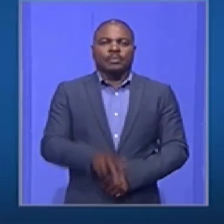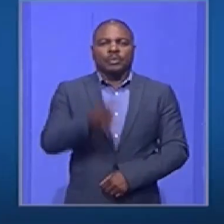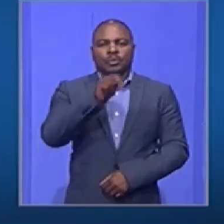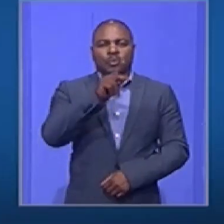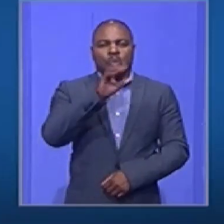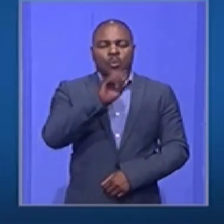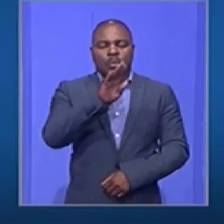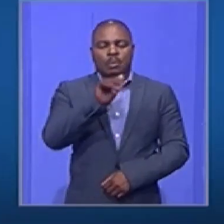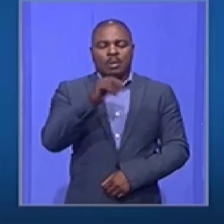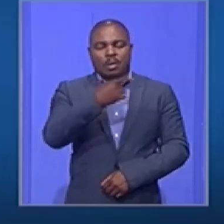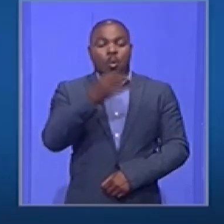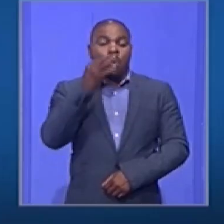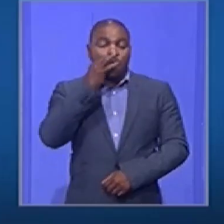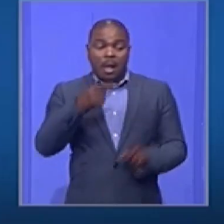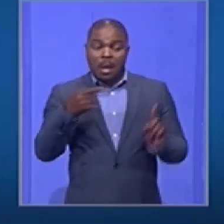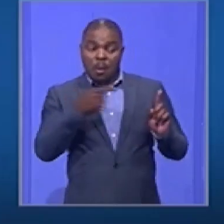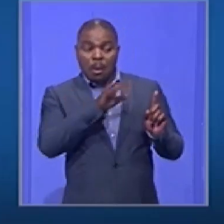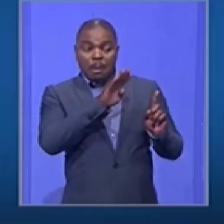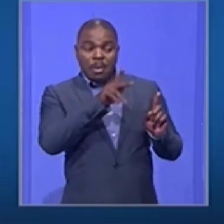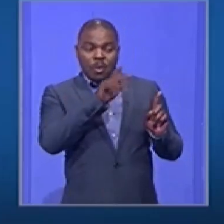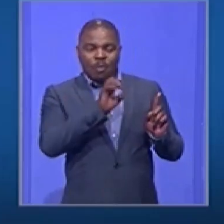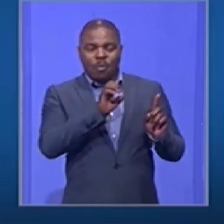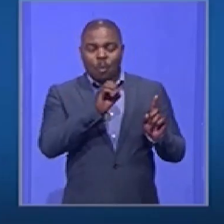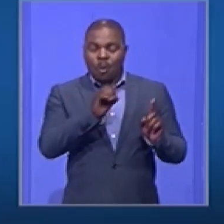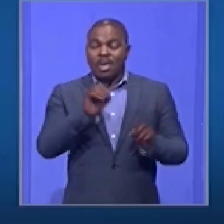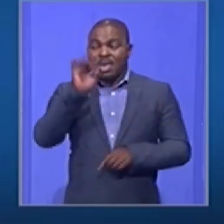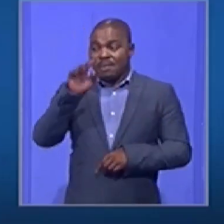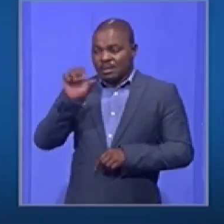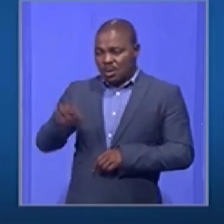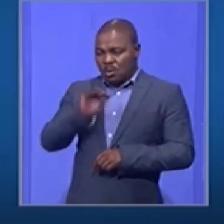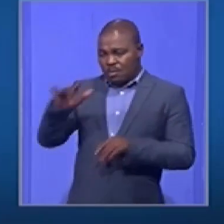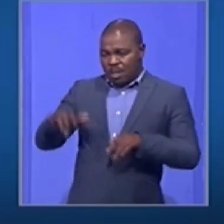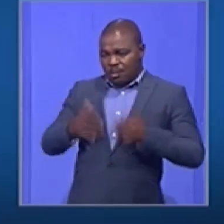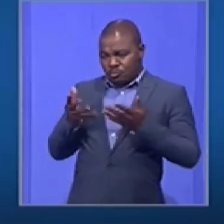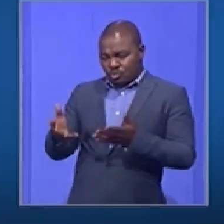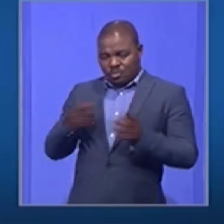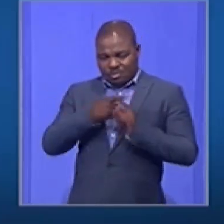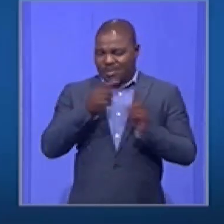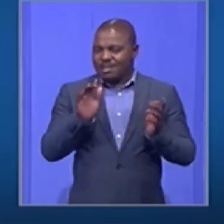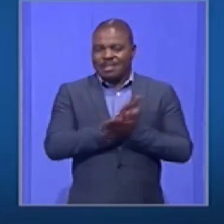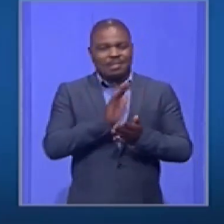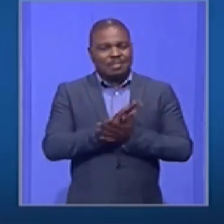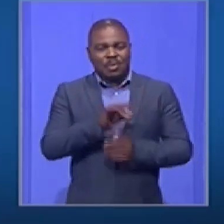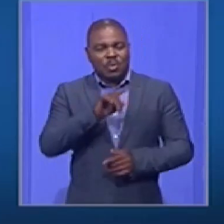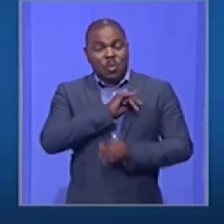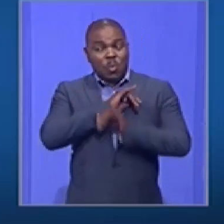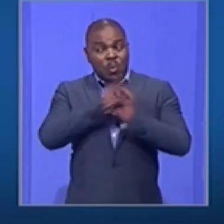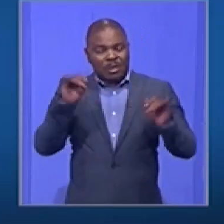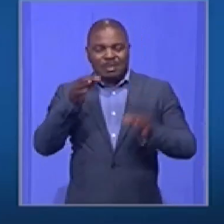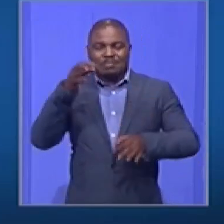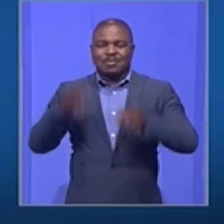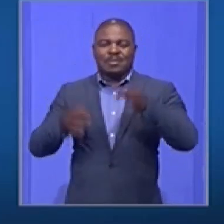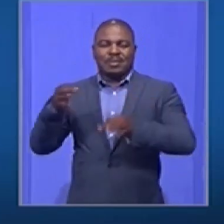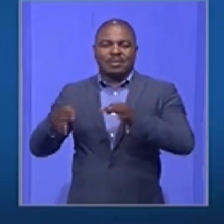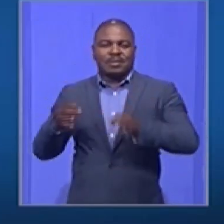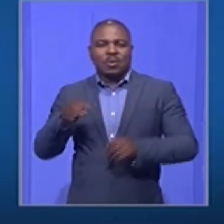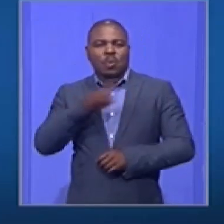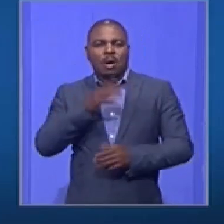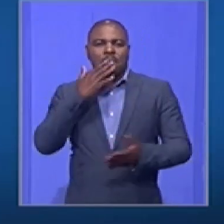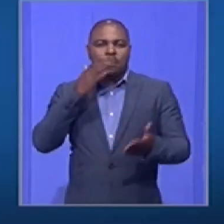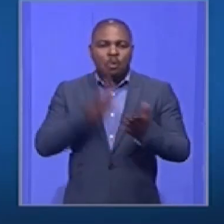Kobeng a re Steve Biko o ne a ka se itumelele botshelo jwa naga ya rona segolo thata dipolotiki ka go solofetsa